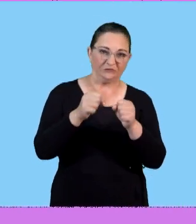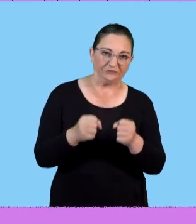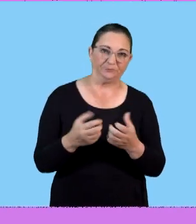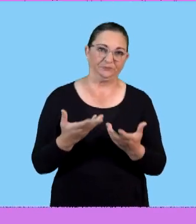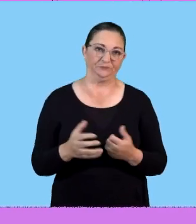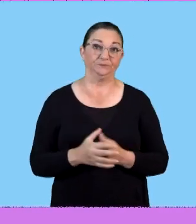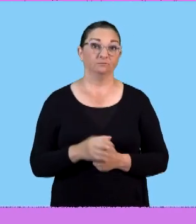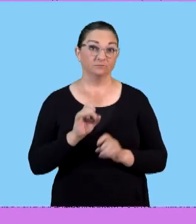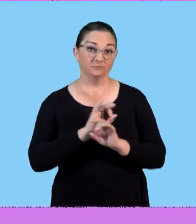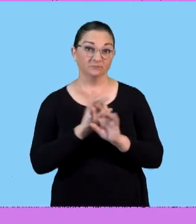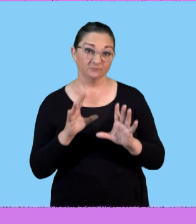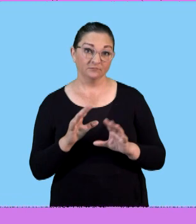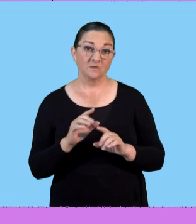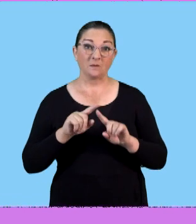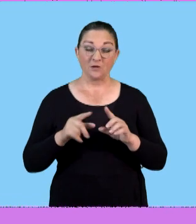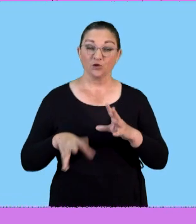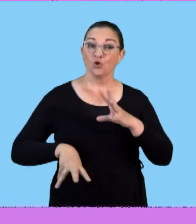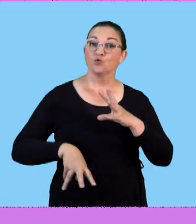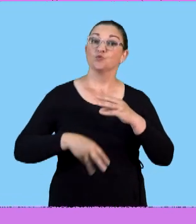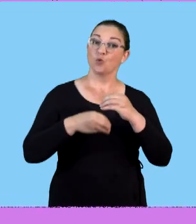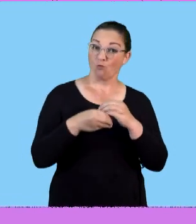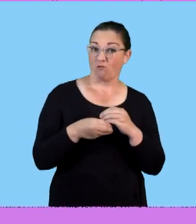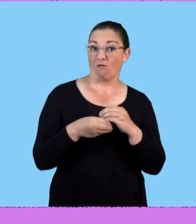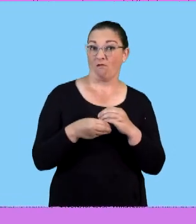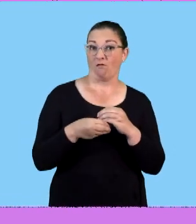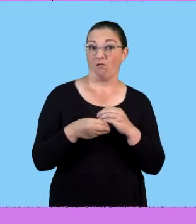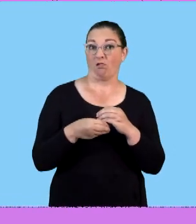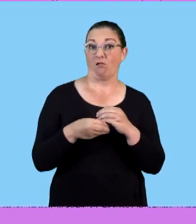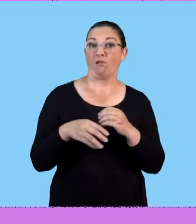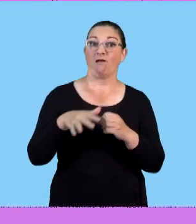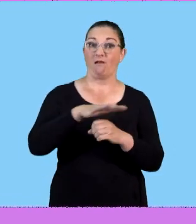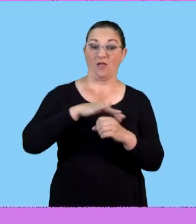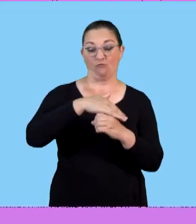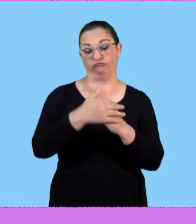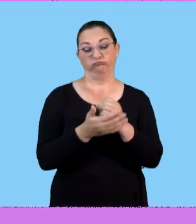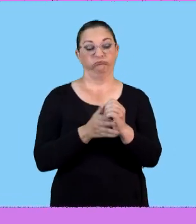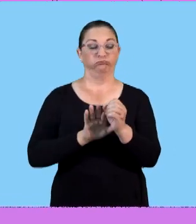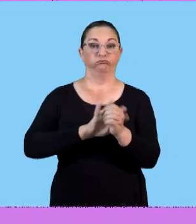object. Guys, are we clear? It's the total exterior area,